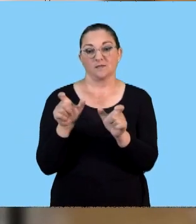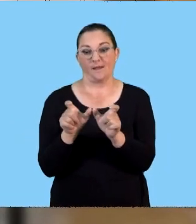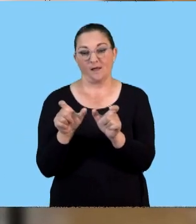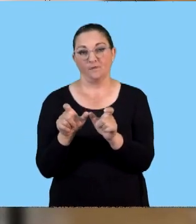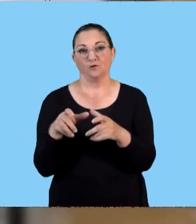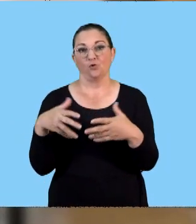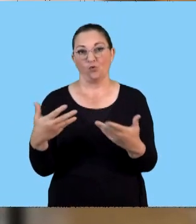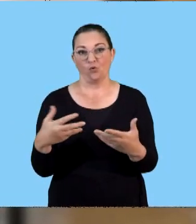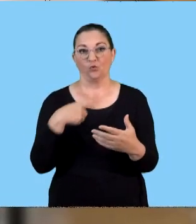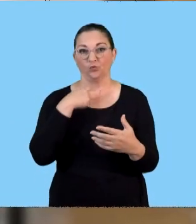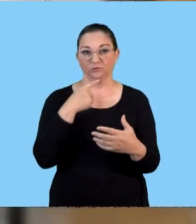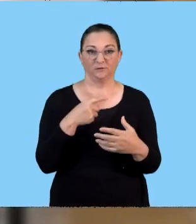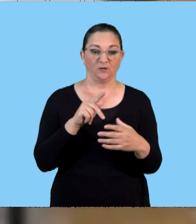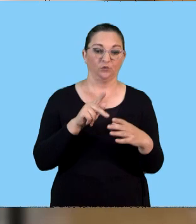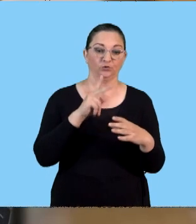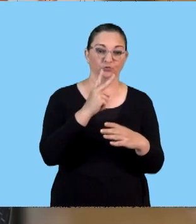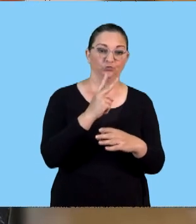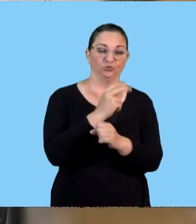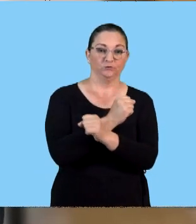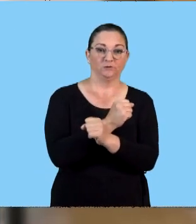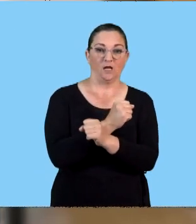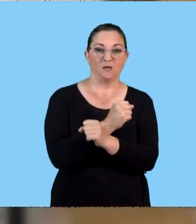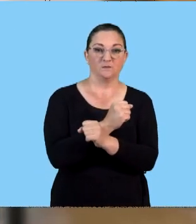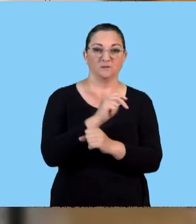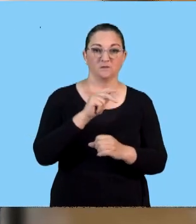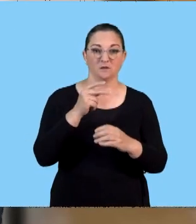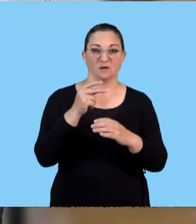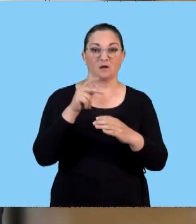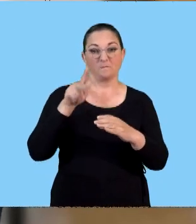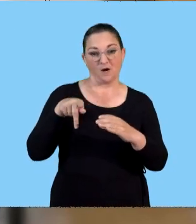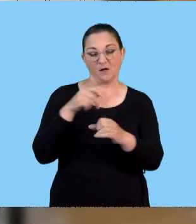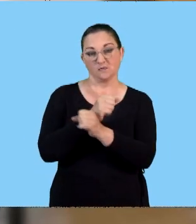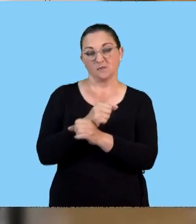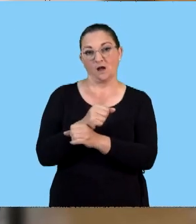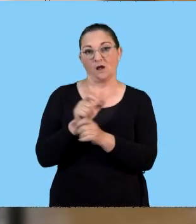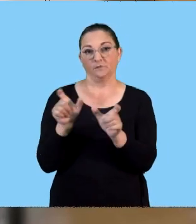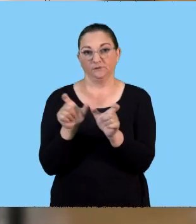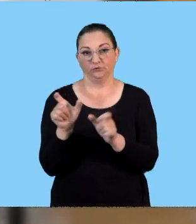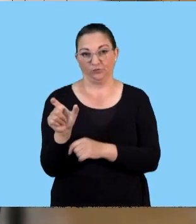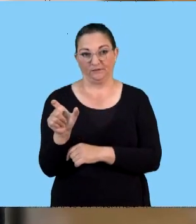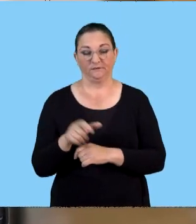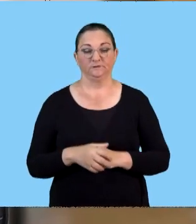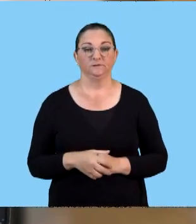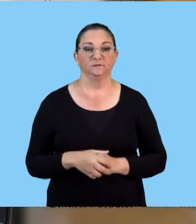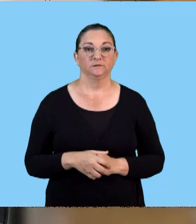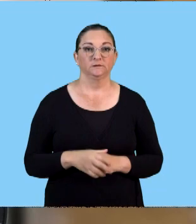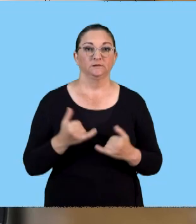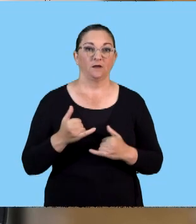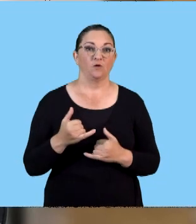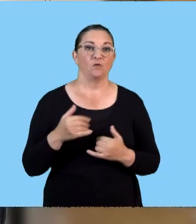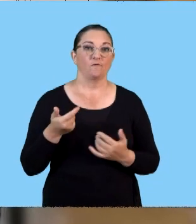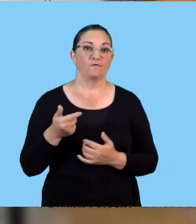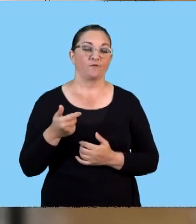diameter. Or we can say it's 2 times pi times radius, for example. That's in terms of perimeter. Then when we look